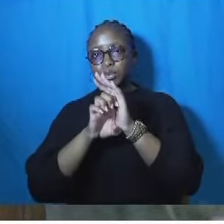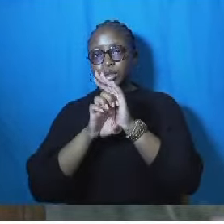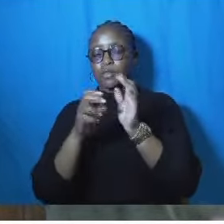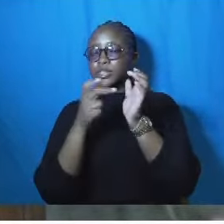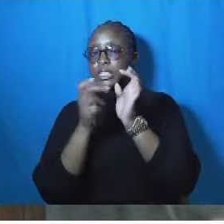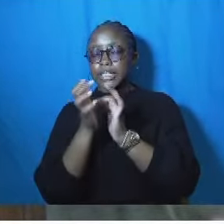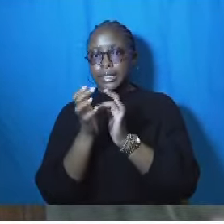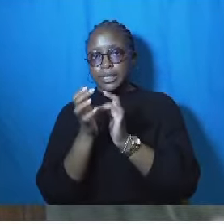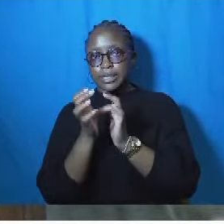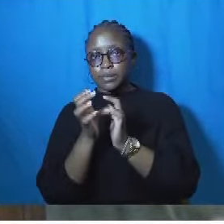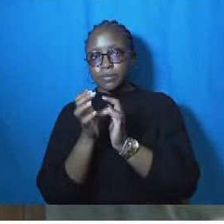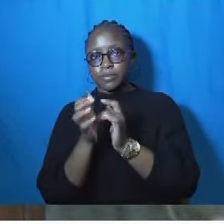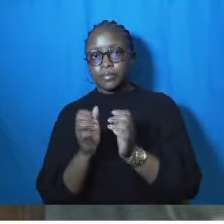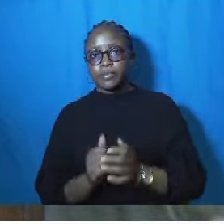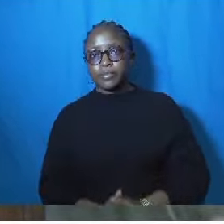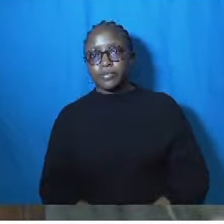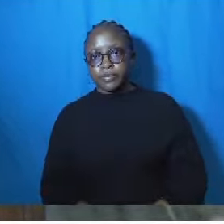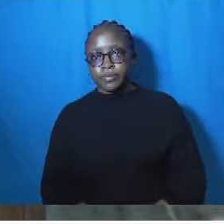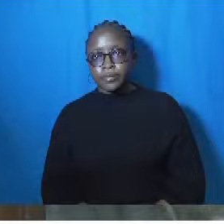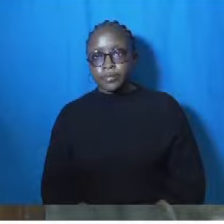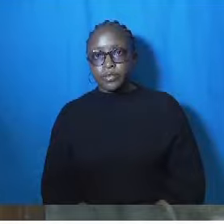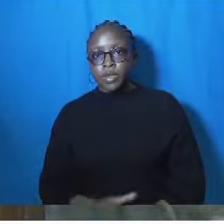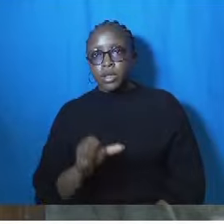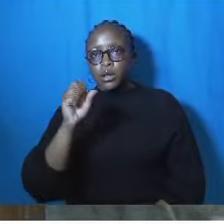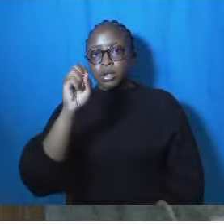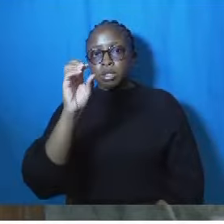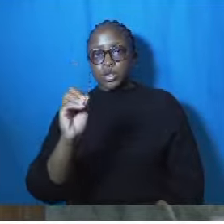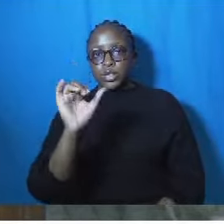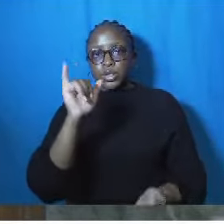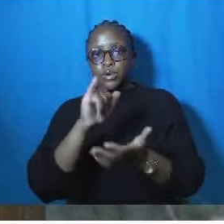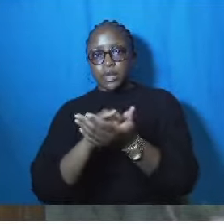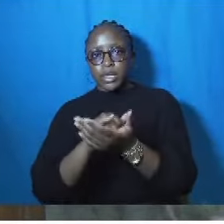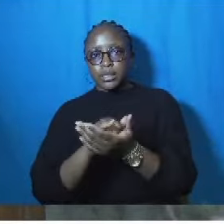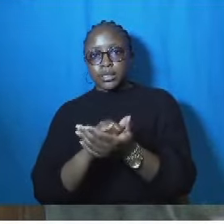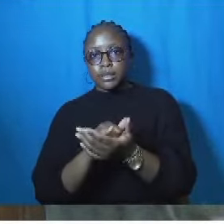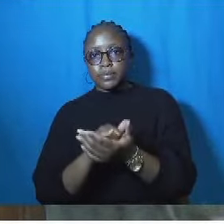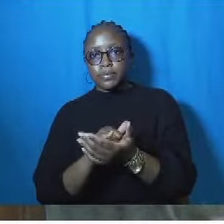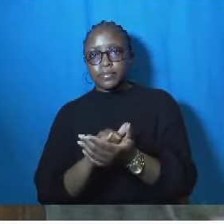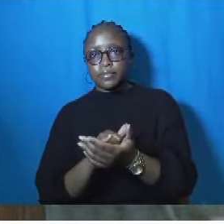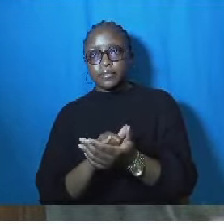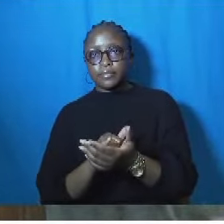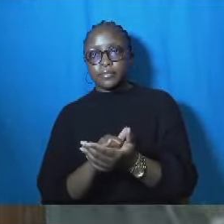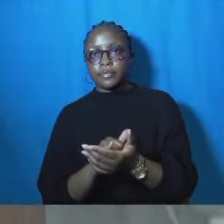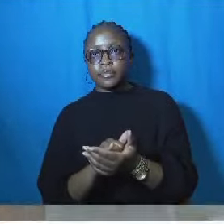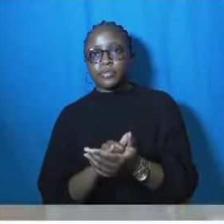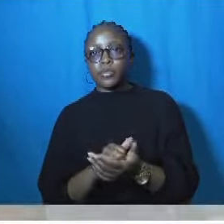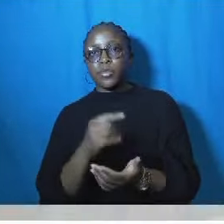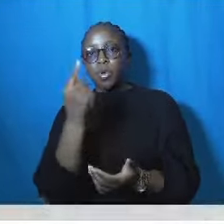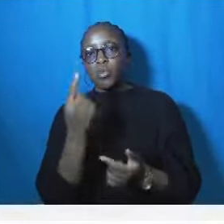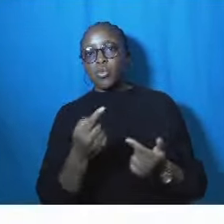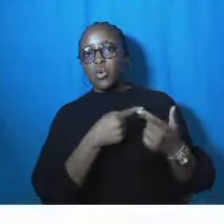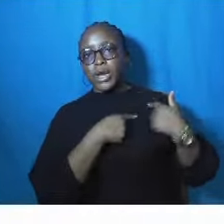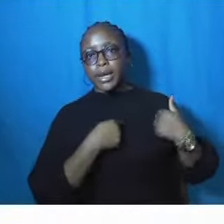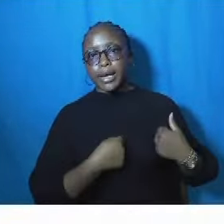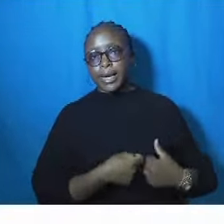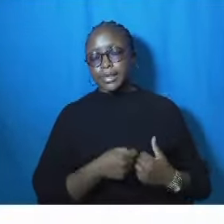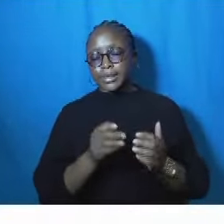end? So that with one heart and mouth, they may bring glory to God.